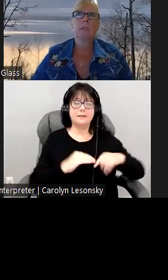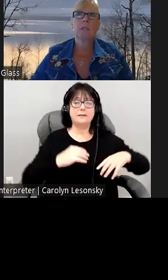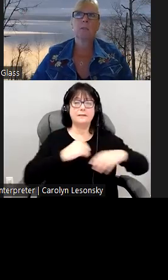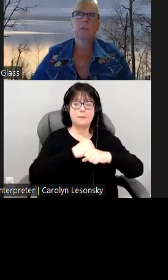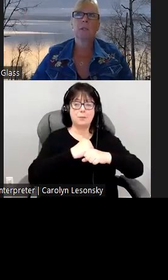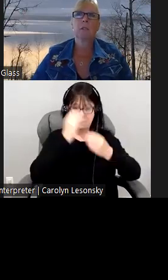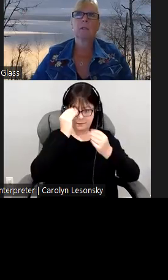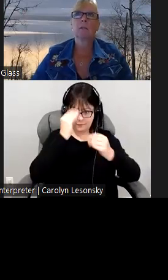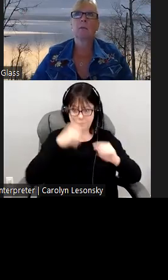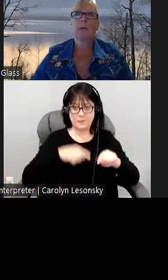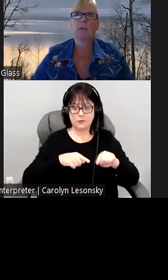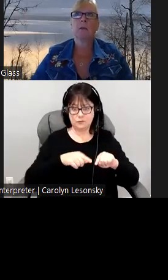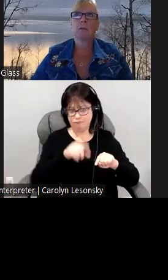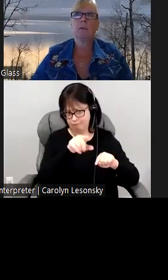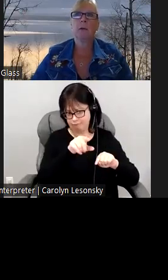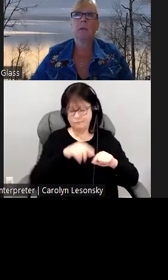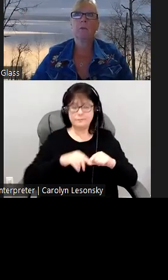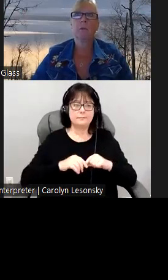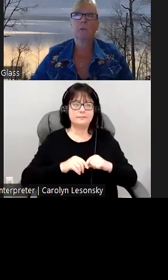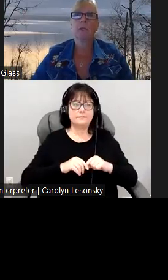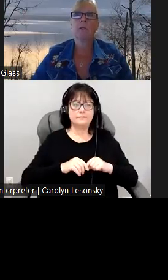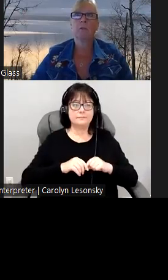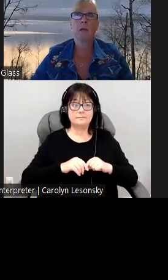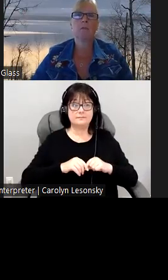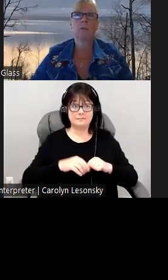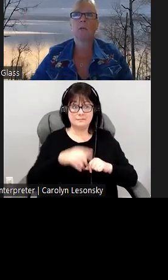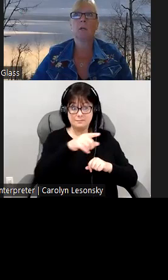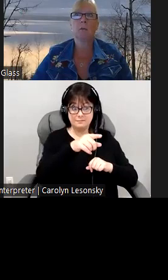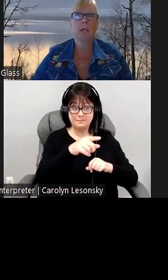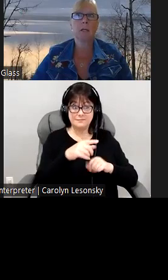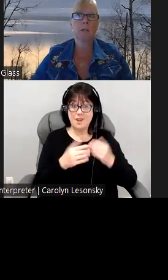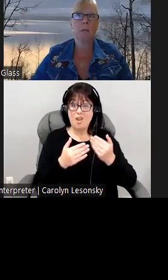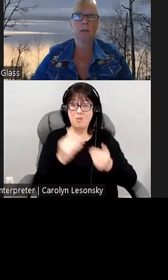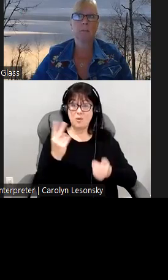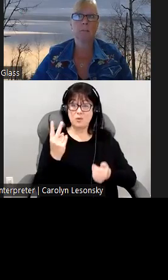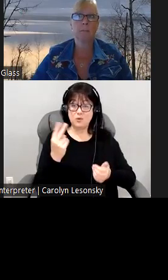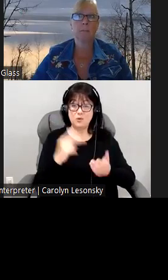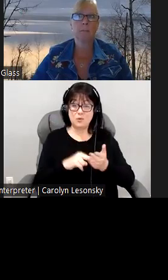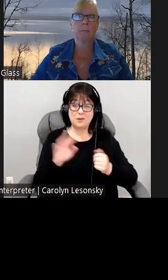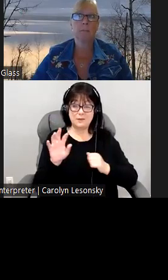I said that this particular report has about 2,500 rows in it. So now I've jumped all the way down to the bottom.